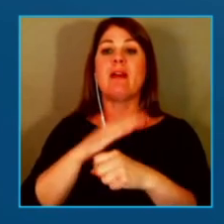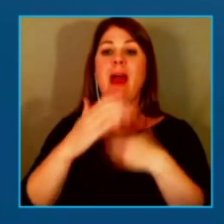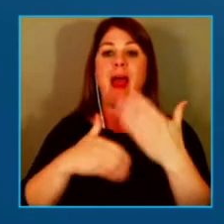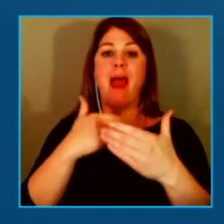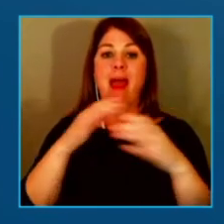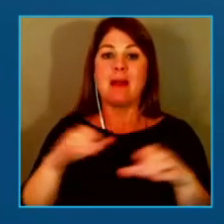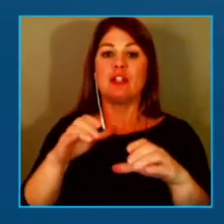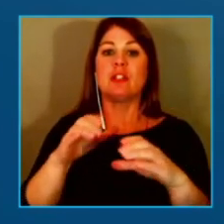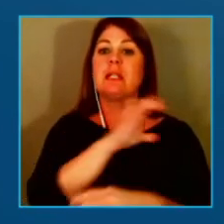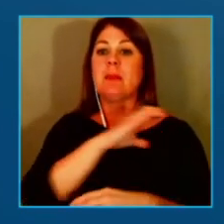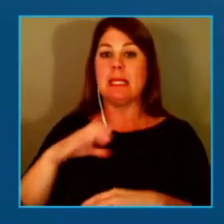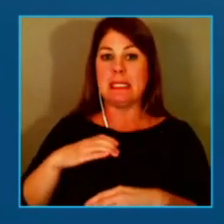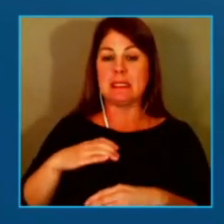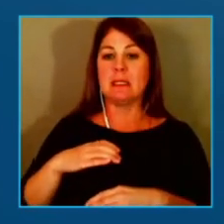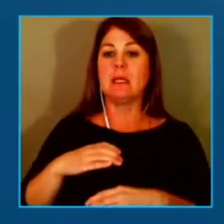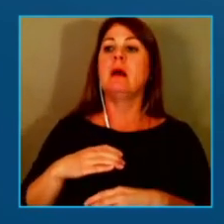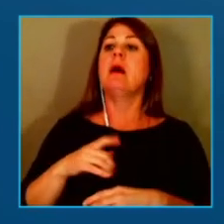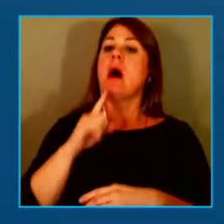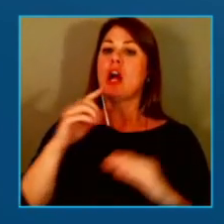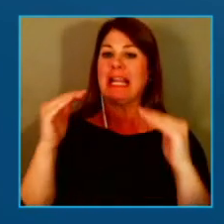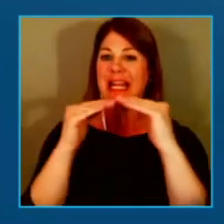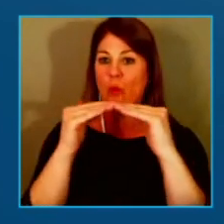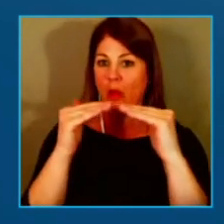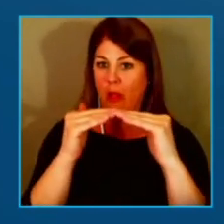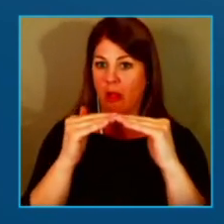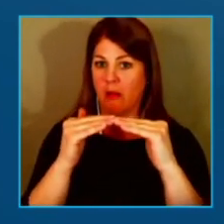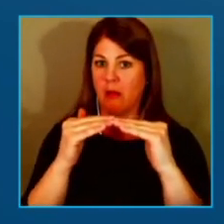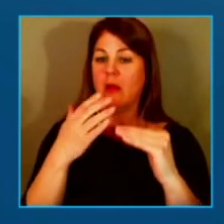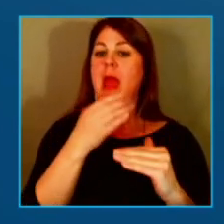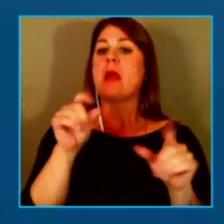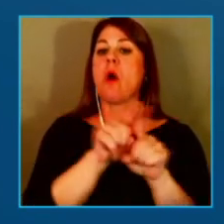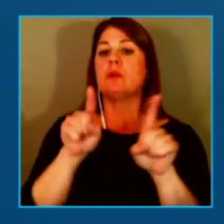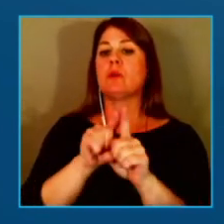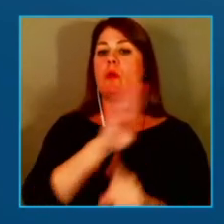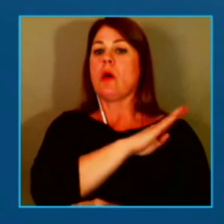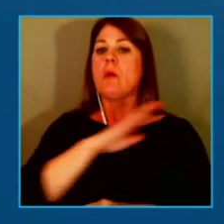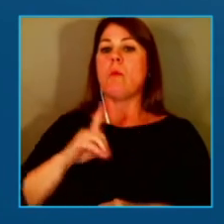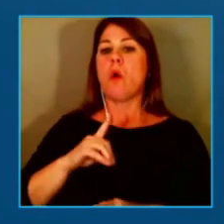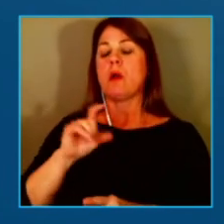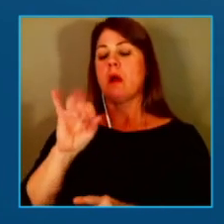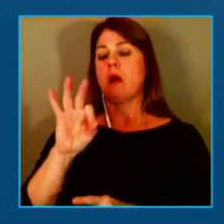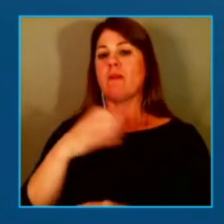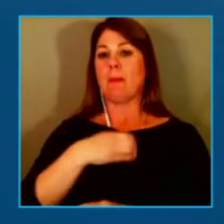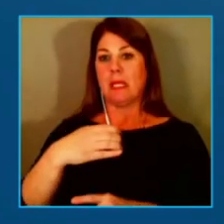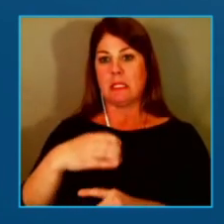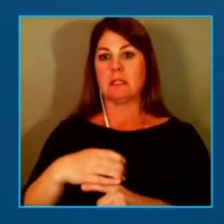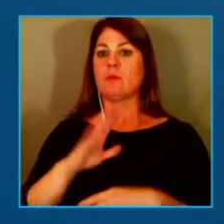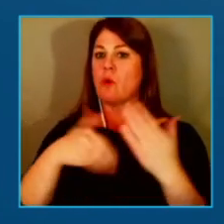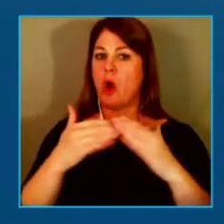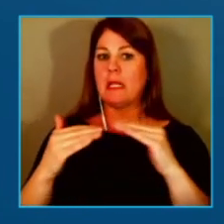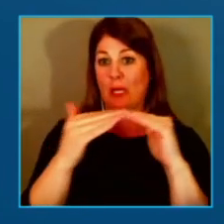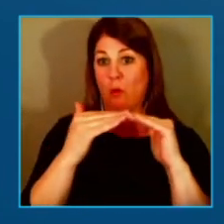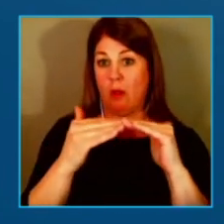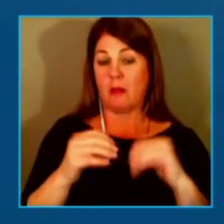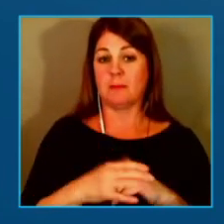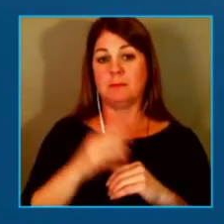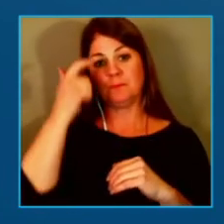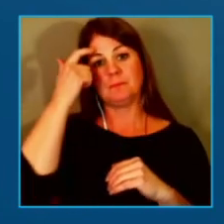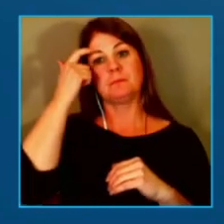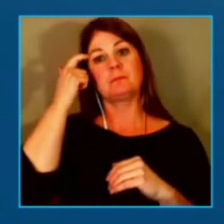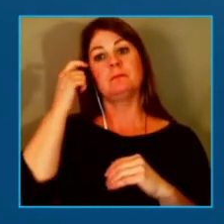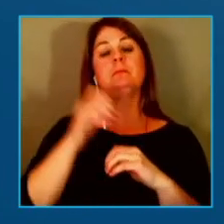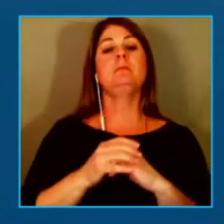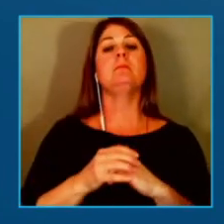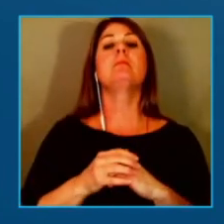few, are equally divided. We have added language to better define when the executive committee can go into an executive